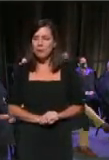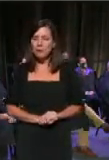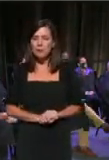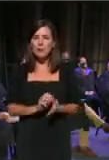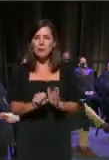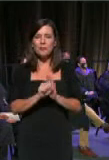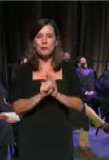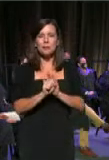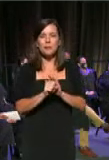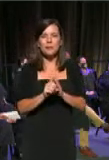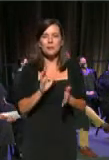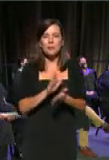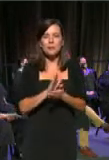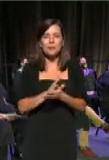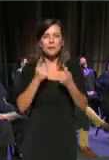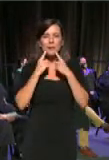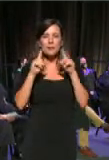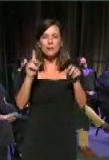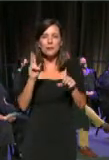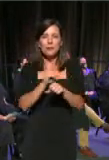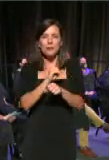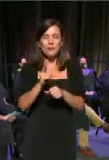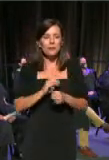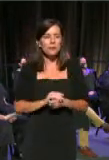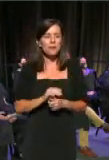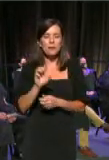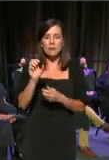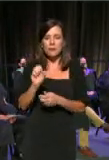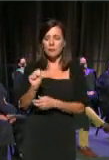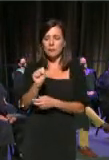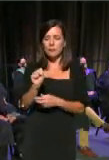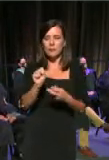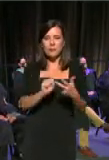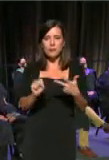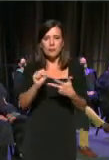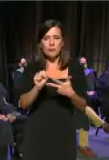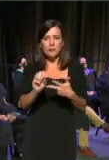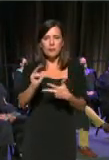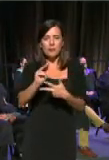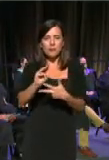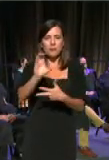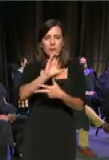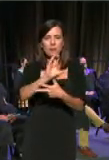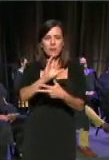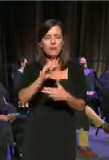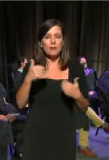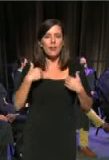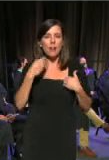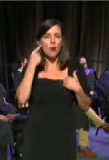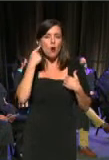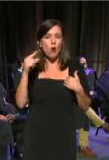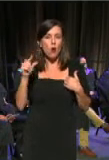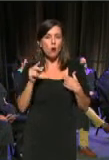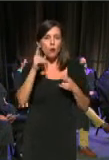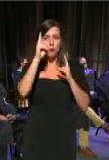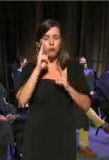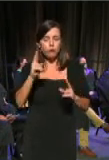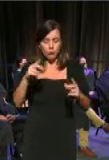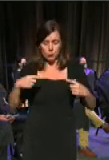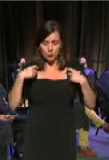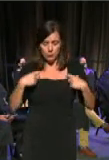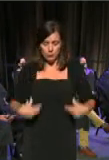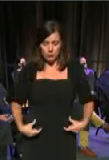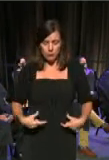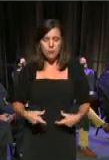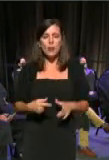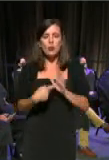Symbols of academic success are being worn today. Summa, magna, and cum laude graduates are wearing gold honor cords denoting their